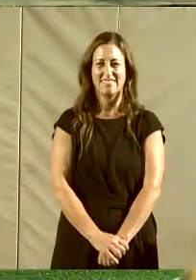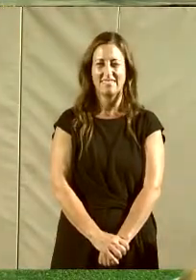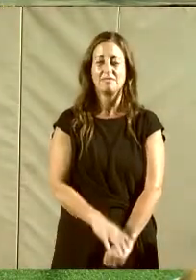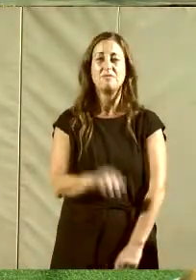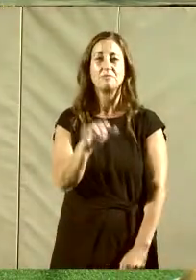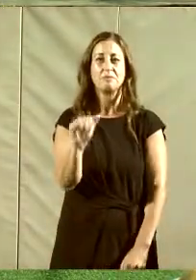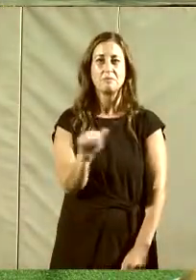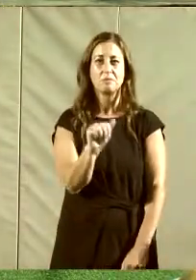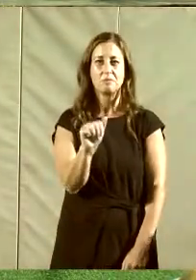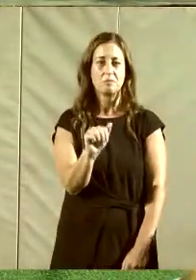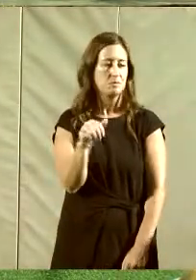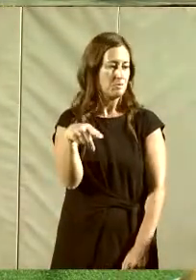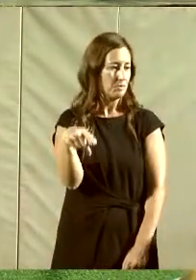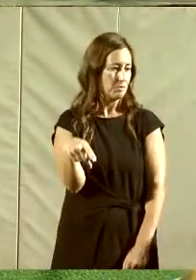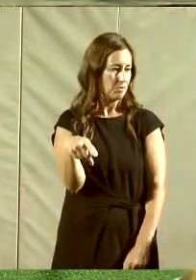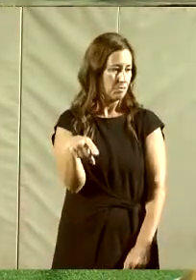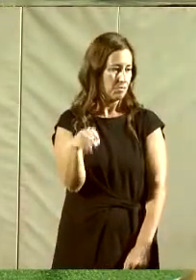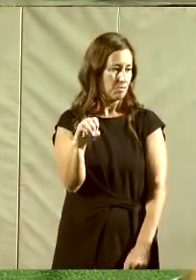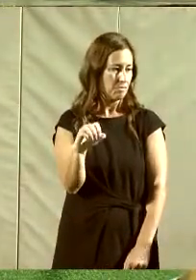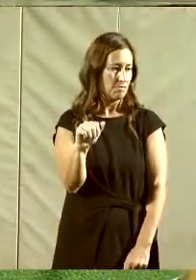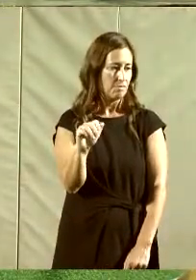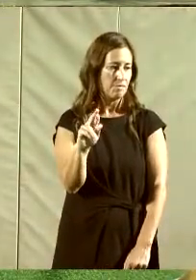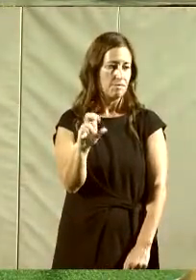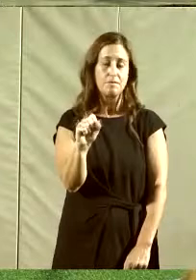Anjani Victoria Pearsall.